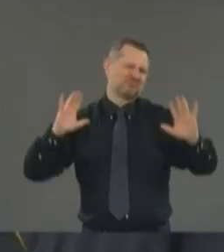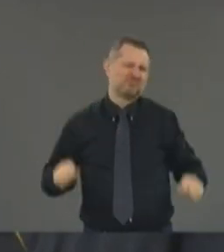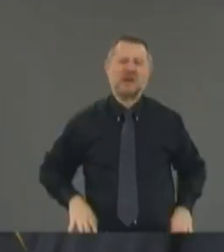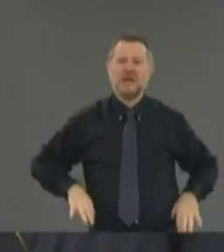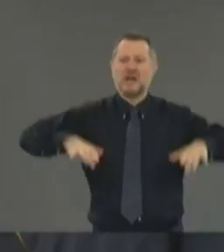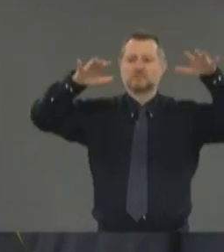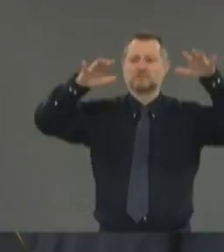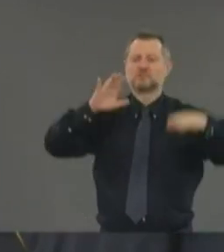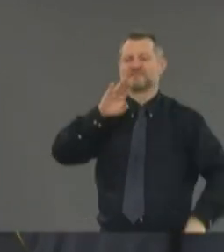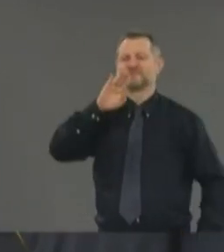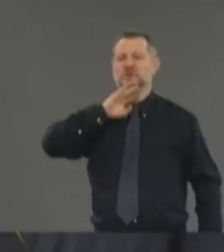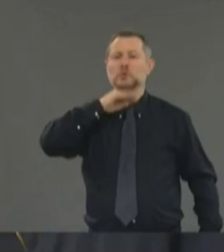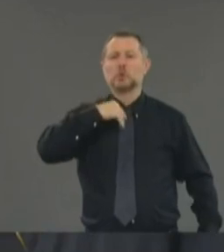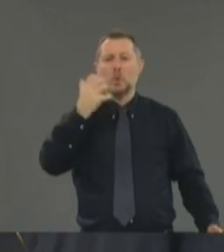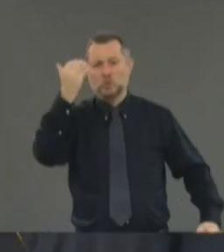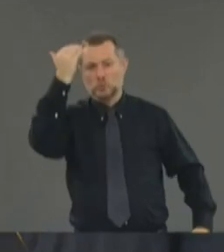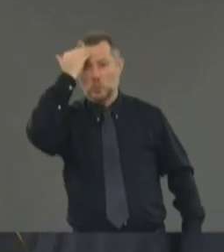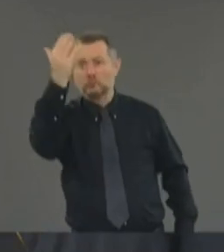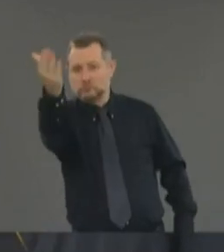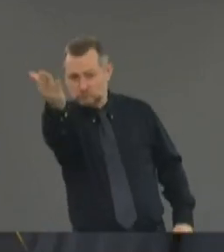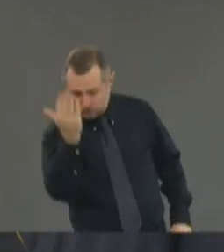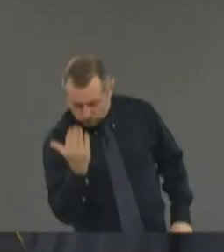an answer. Give me an answer quickly.